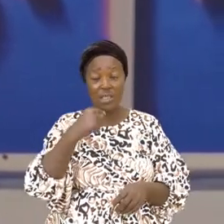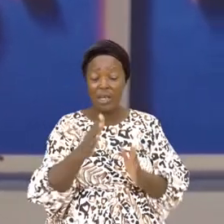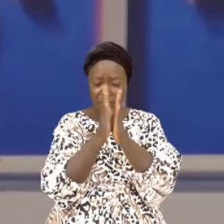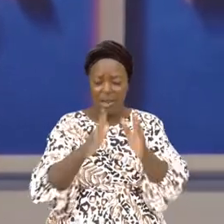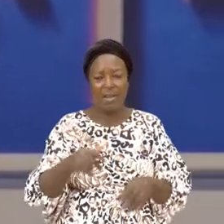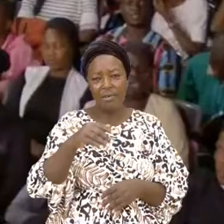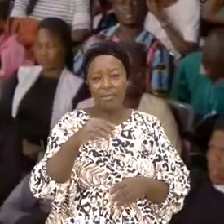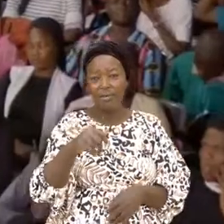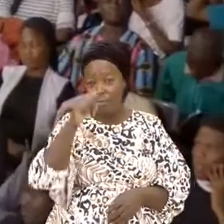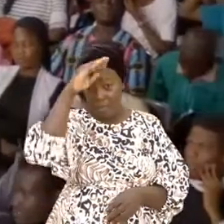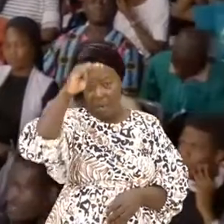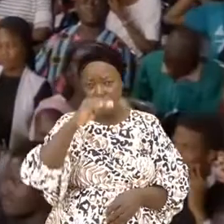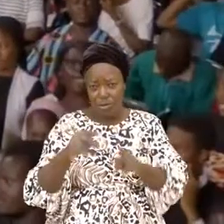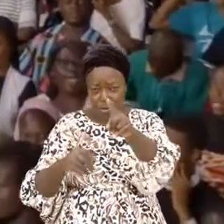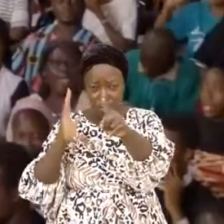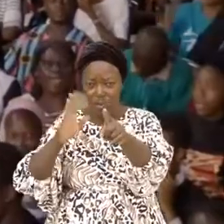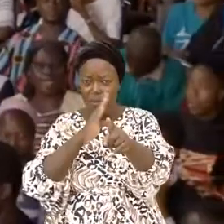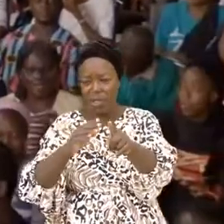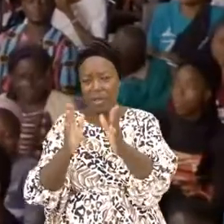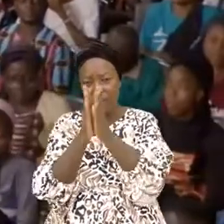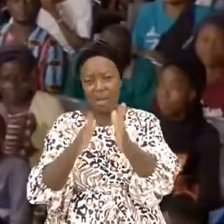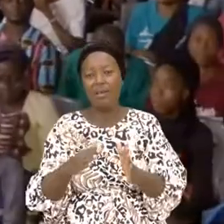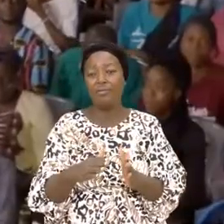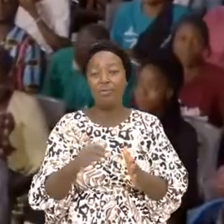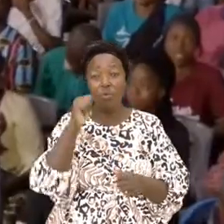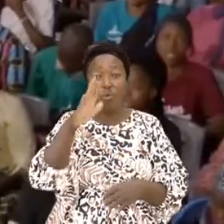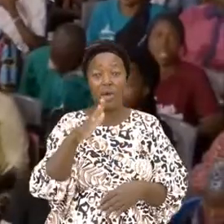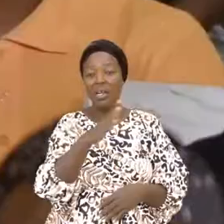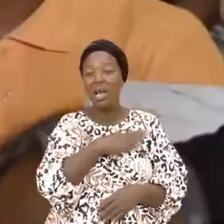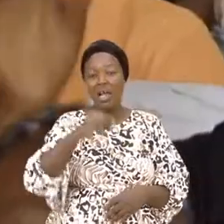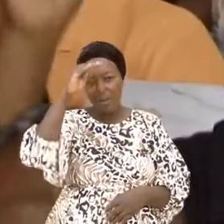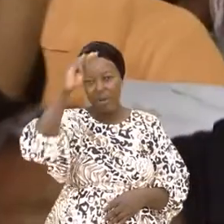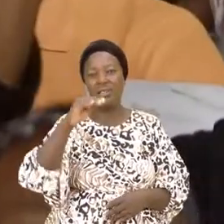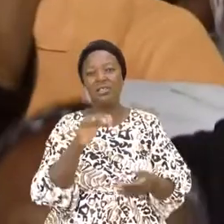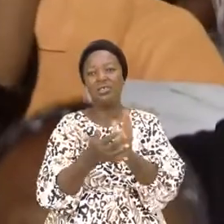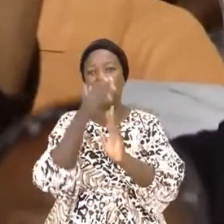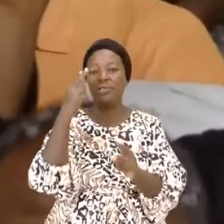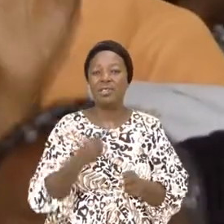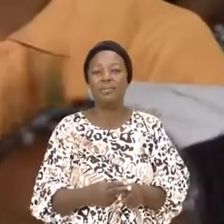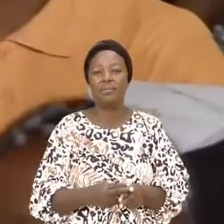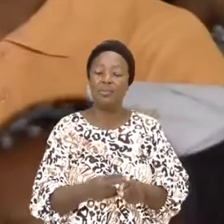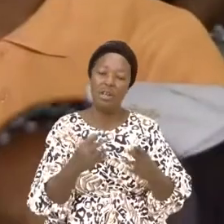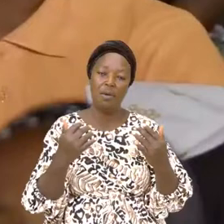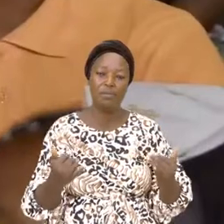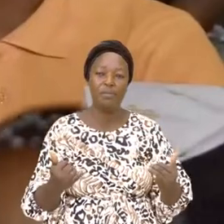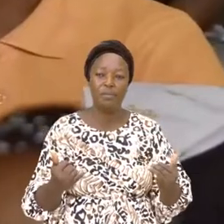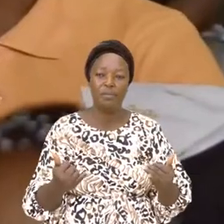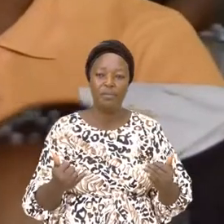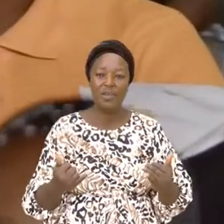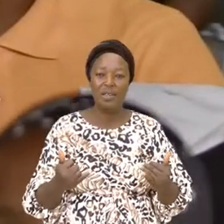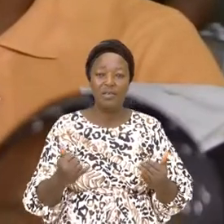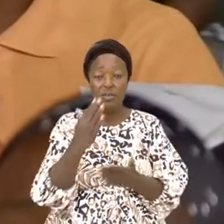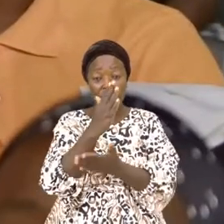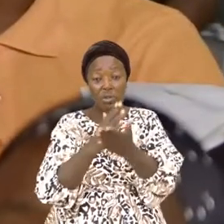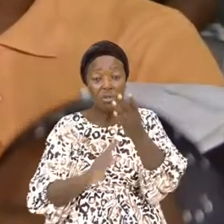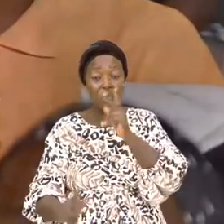a prayerful man. You'll be a prayerful woman. Now, some people